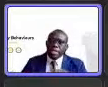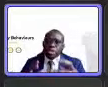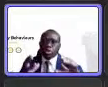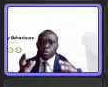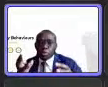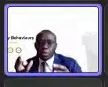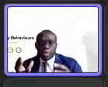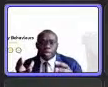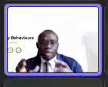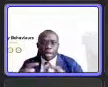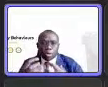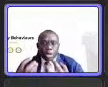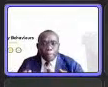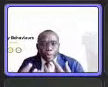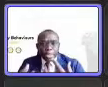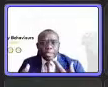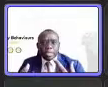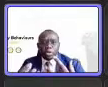aerodiplomacy to